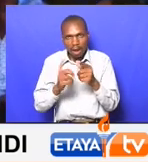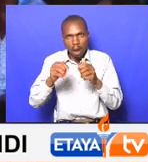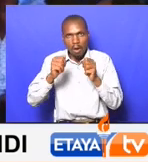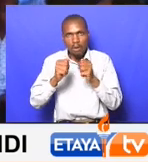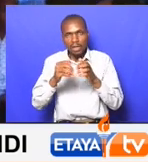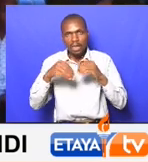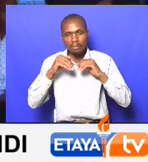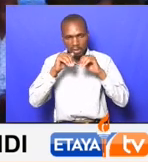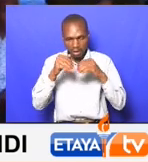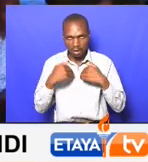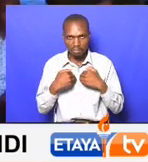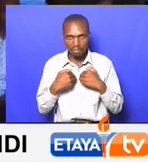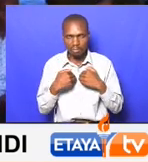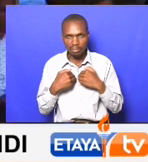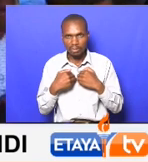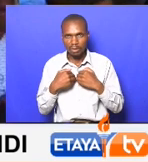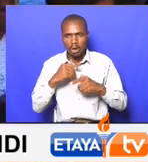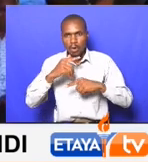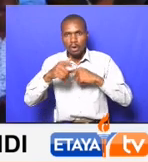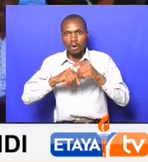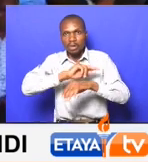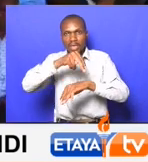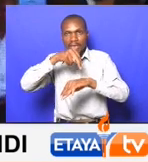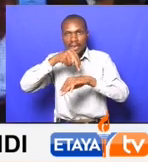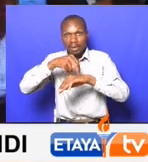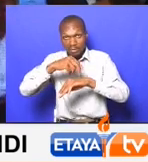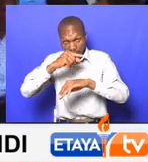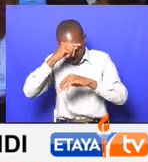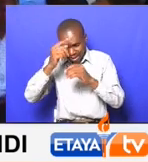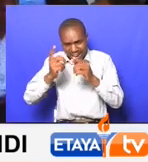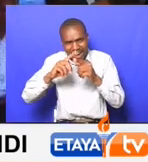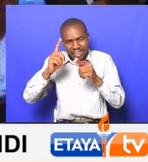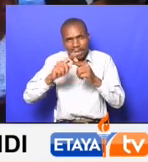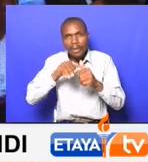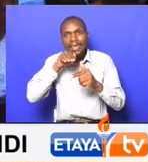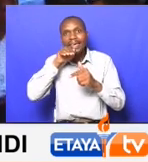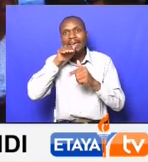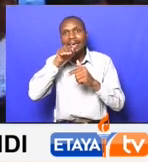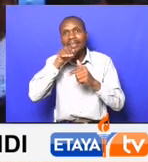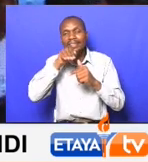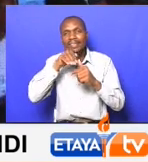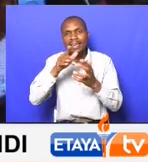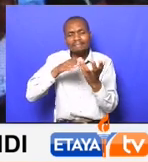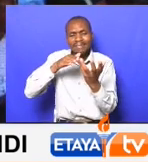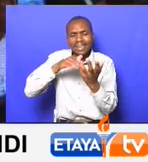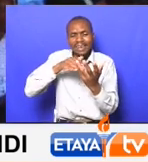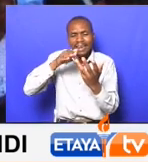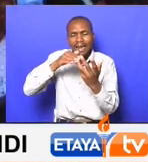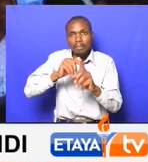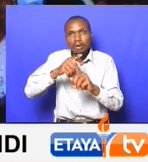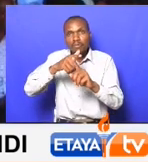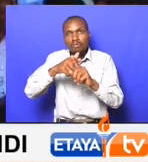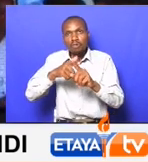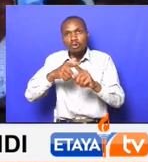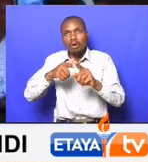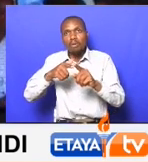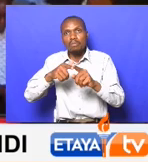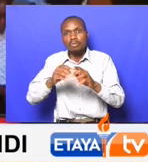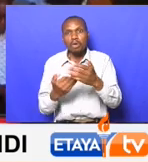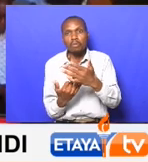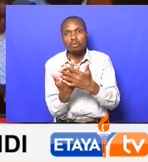produce. Together with the national government, we are building quite a number of fresh produce